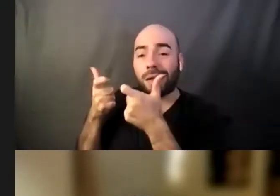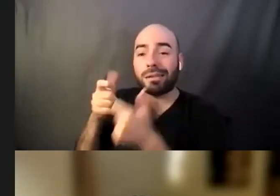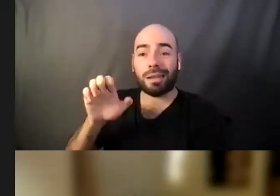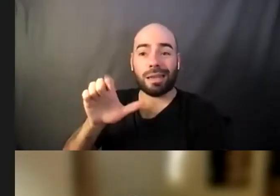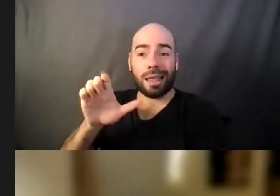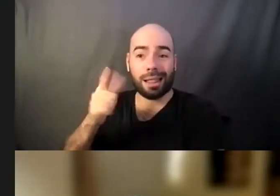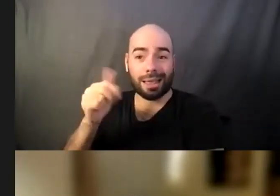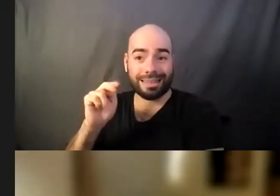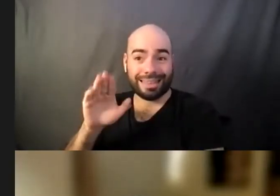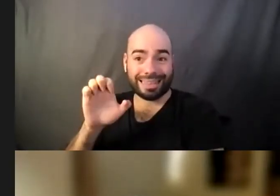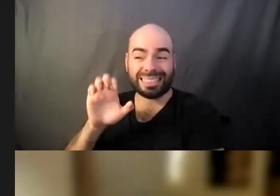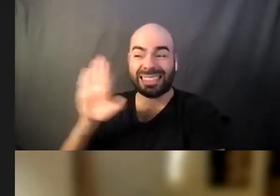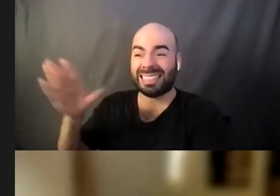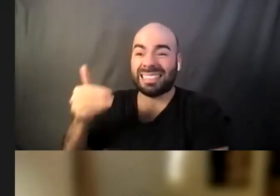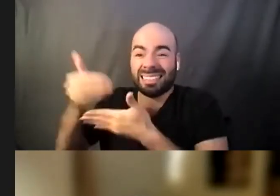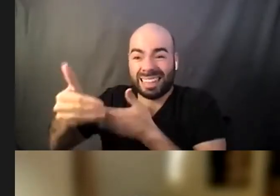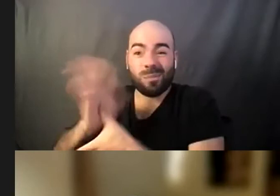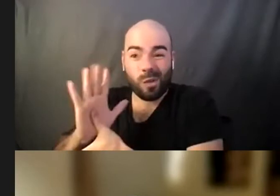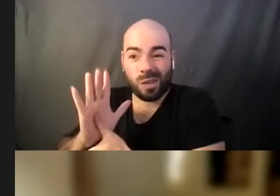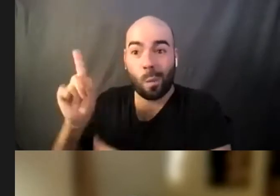film there.